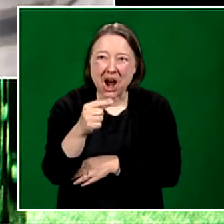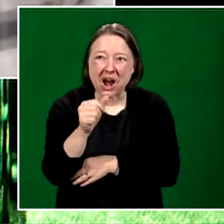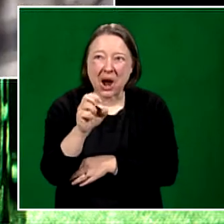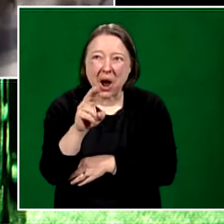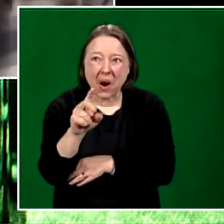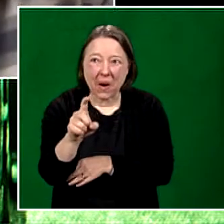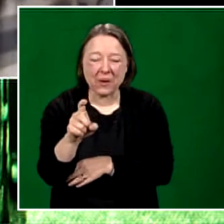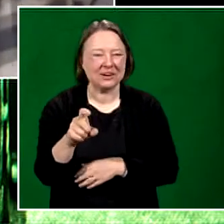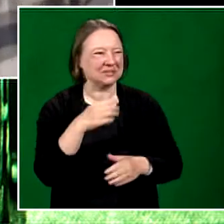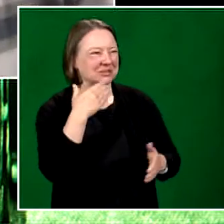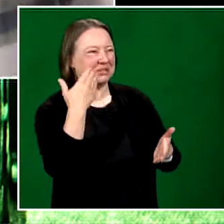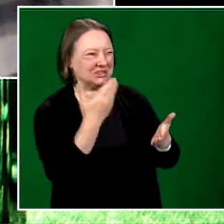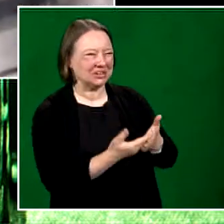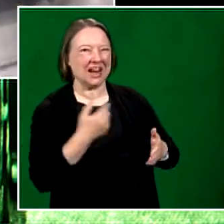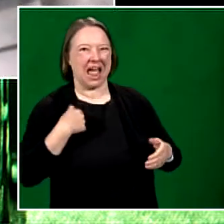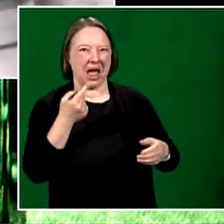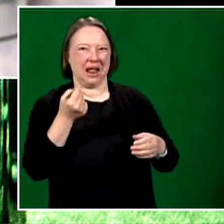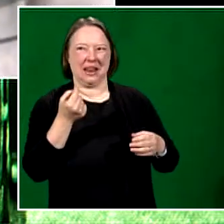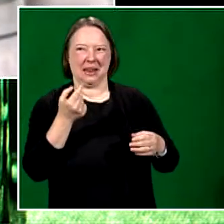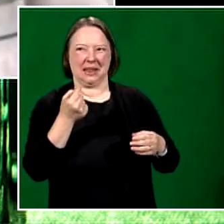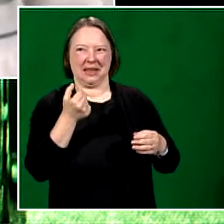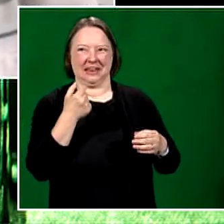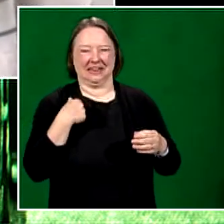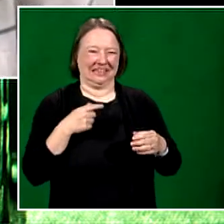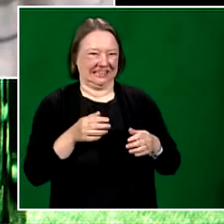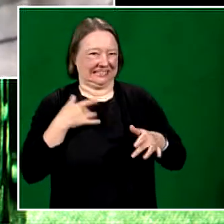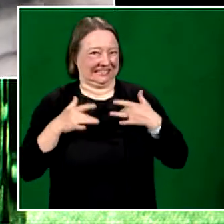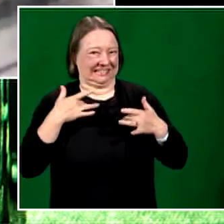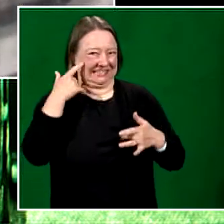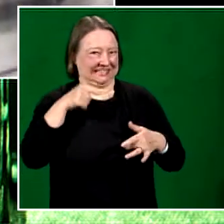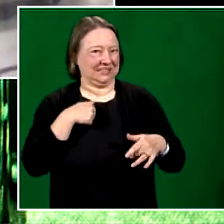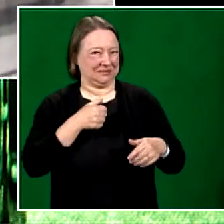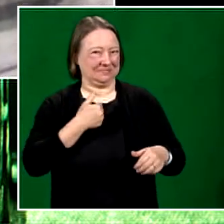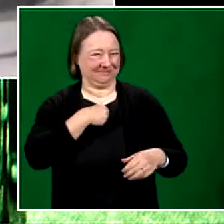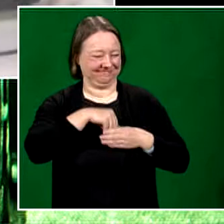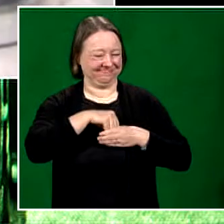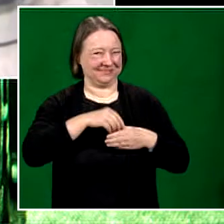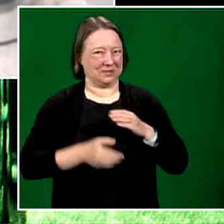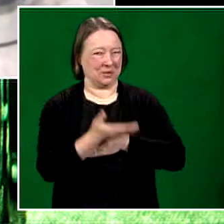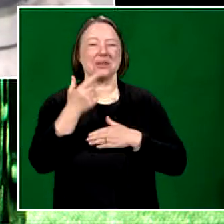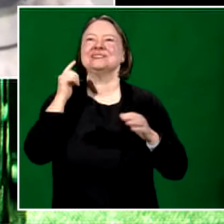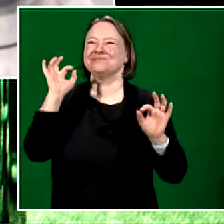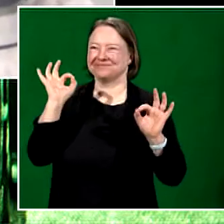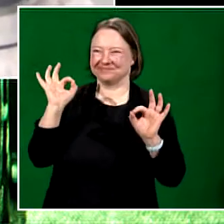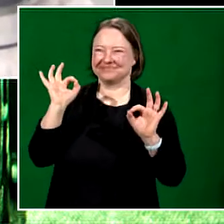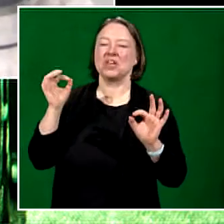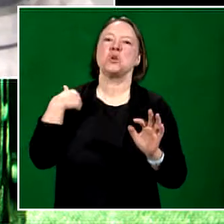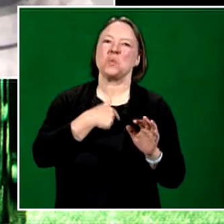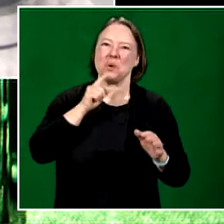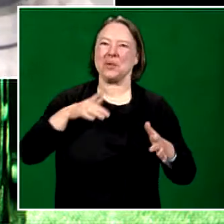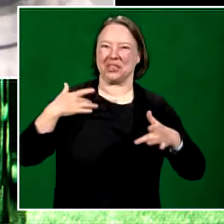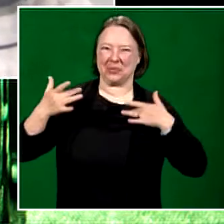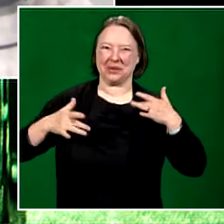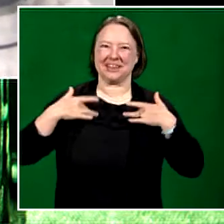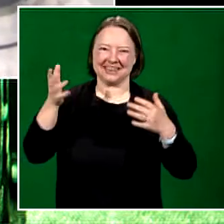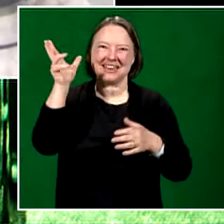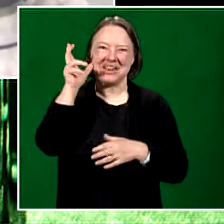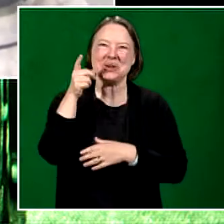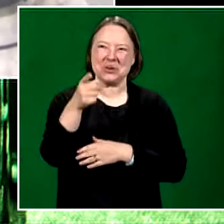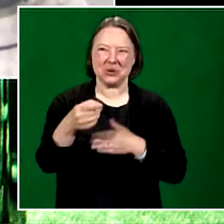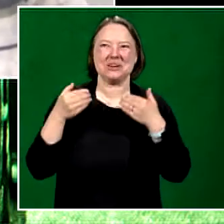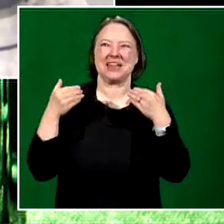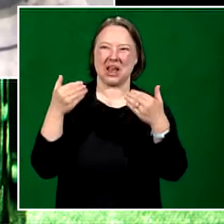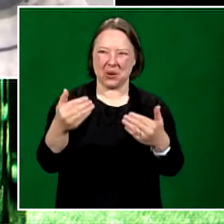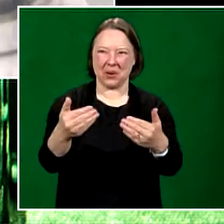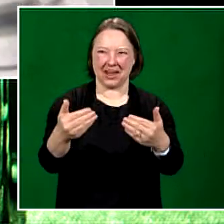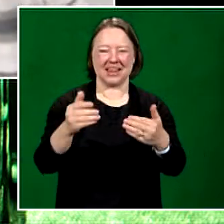I'm doing good. I have a little pep in my step this morning. Yes, sounds great. All right, well, we are thrilled to hear you. Take it away.